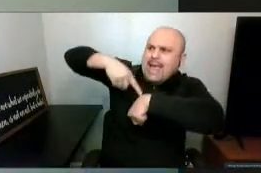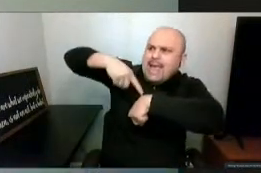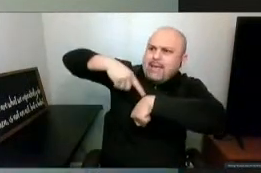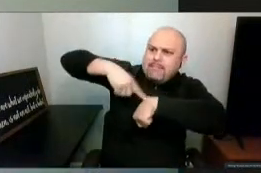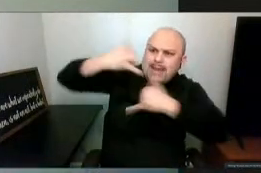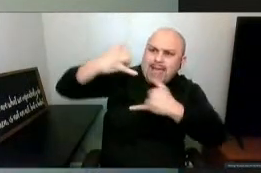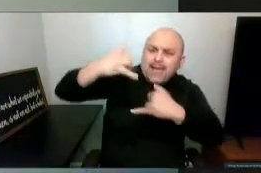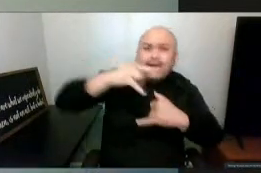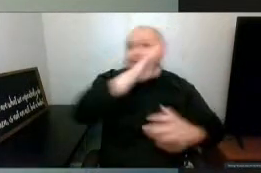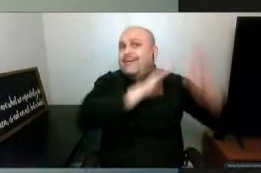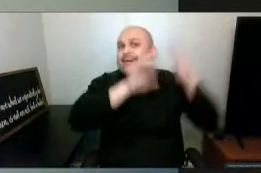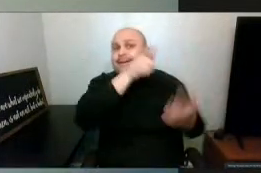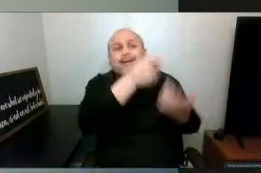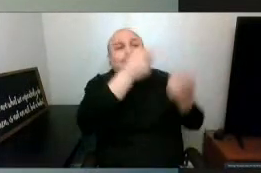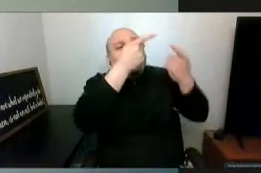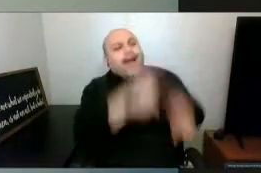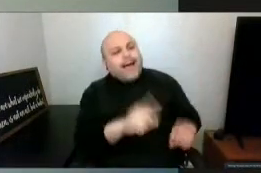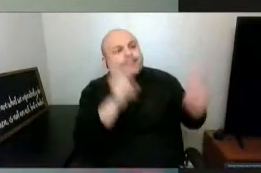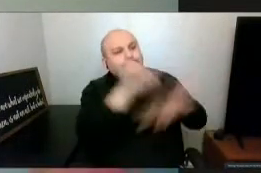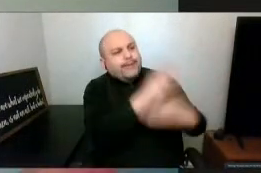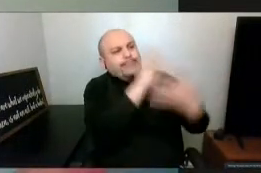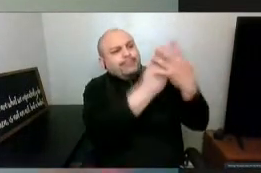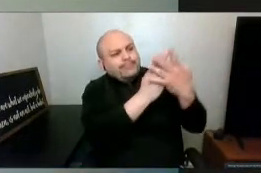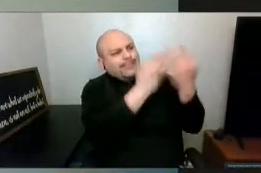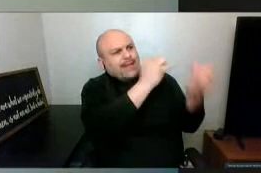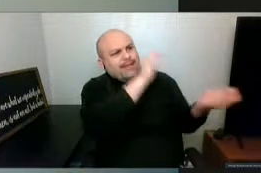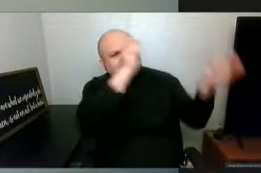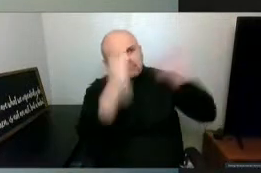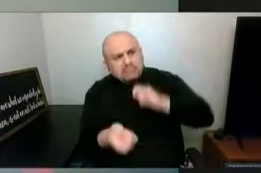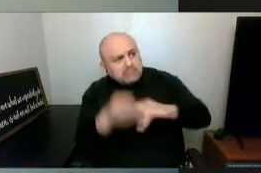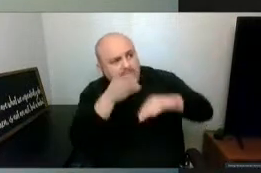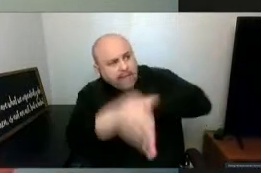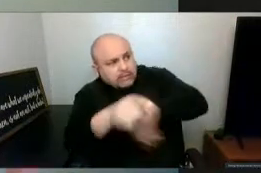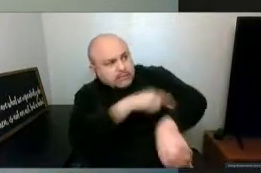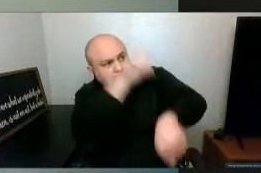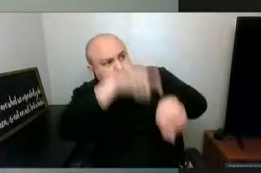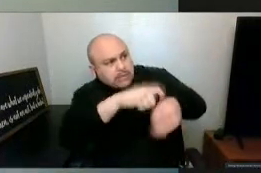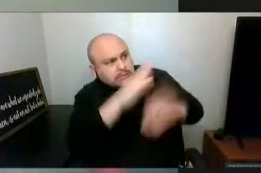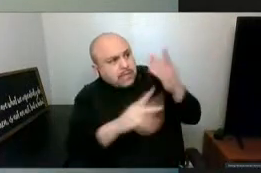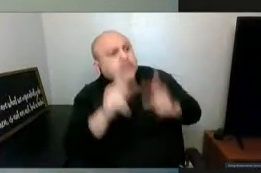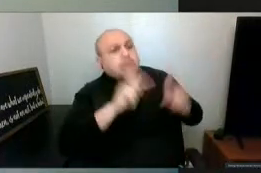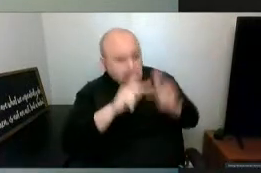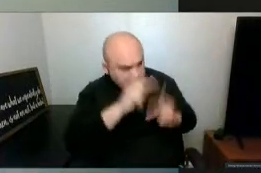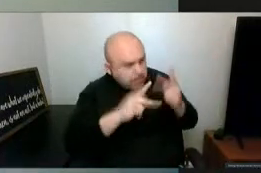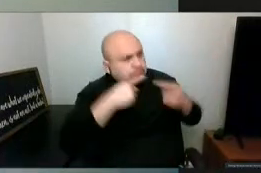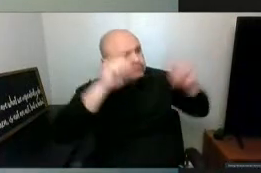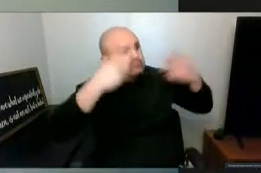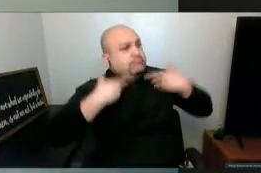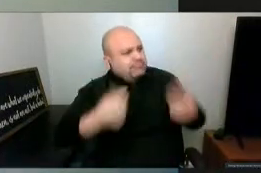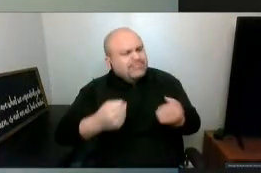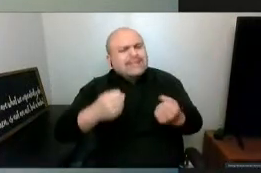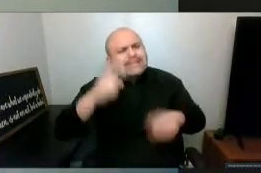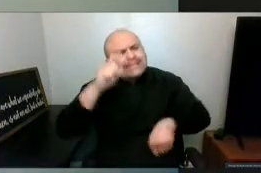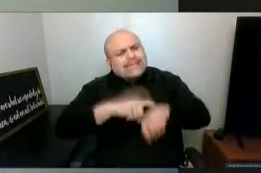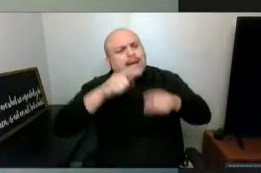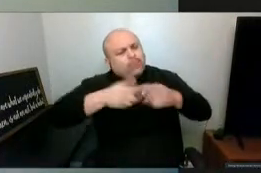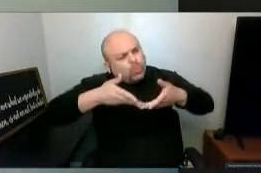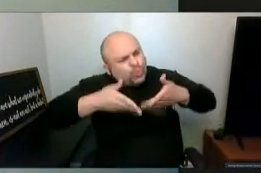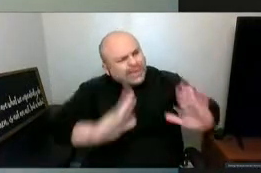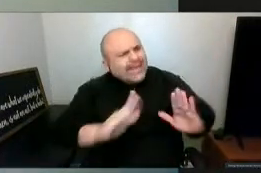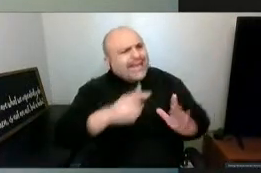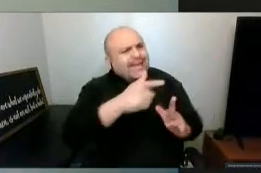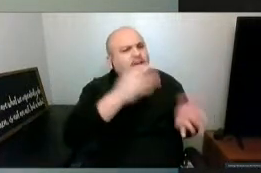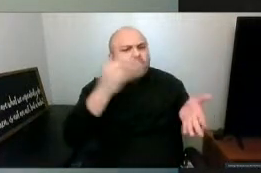contact to now has been quite some time. The folks are in recovery. It's time to let them open a fresh page, right? And I think